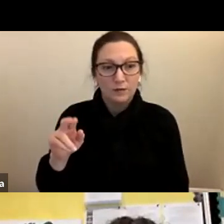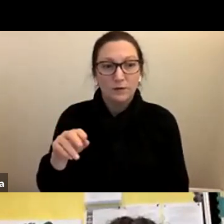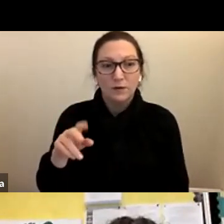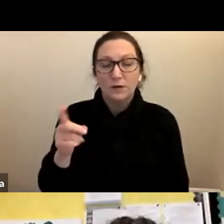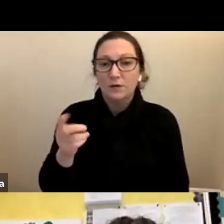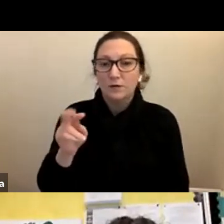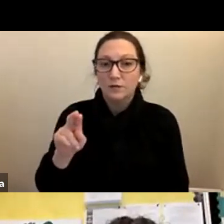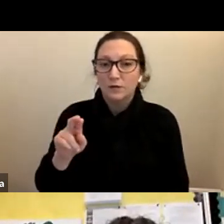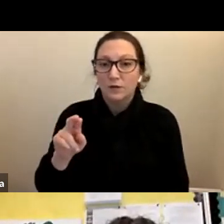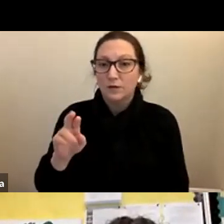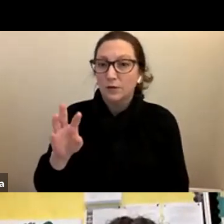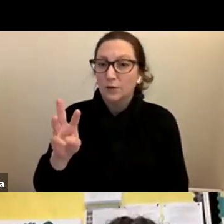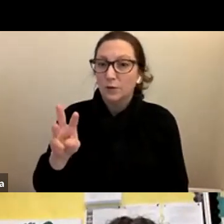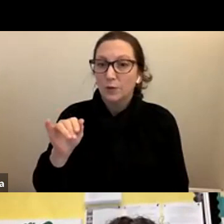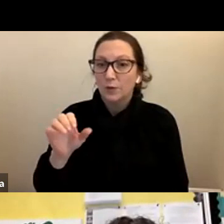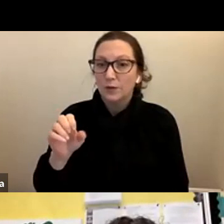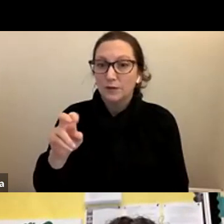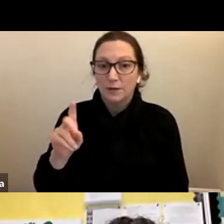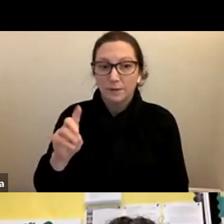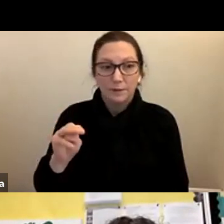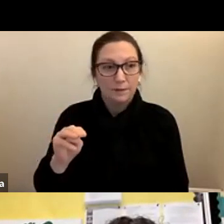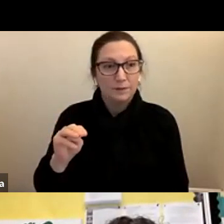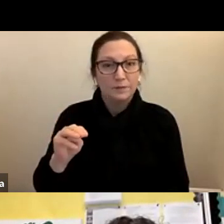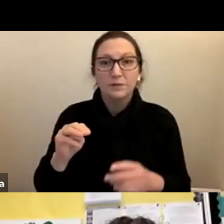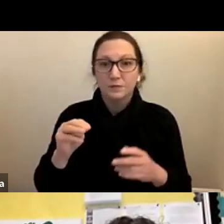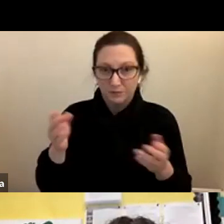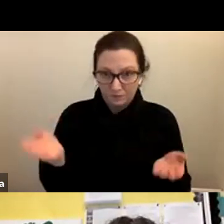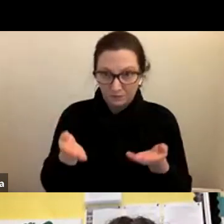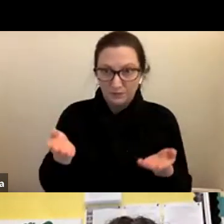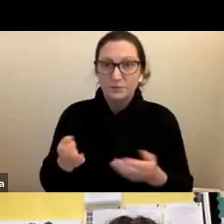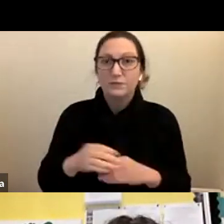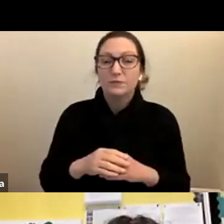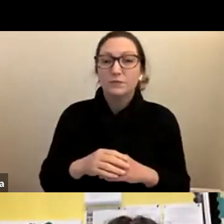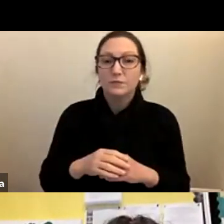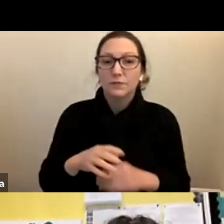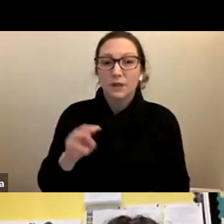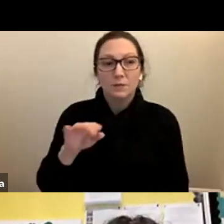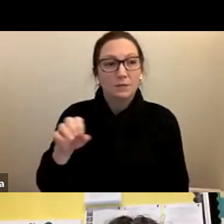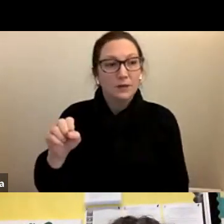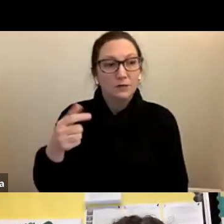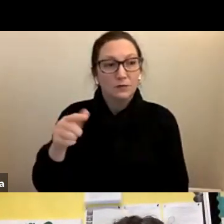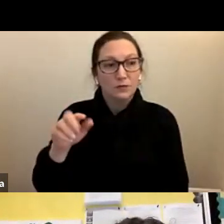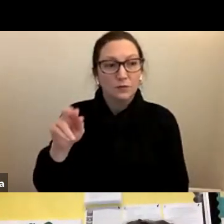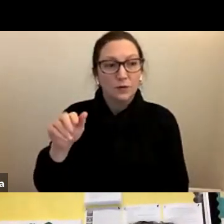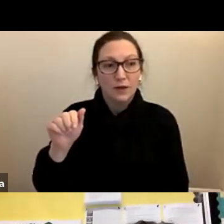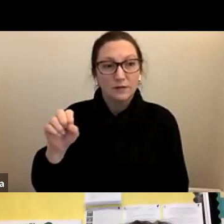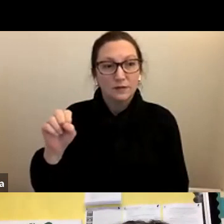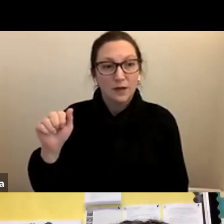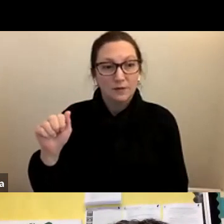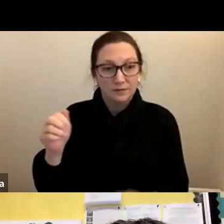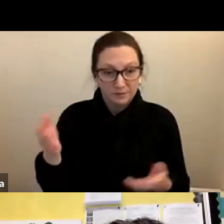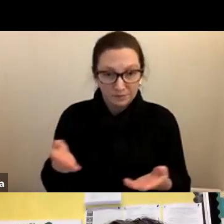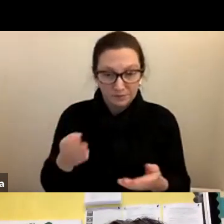Dr. Freeman Wisdom? Present. Ms. Grassa? Present. Ms.